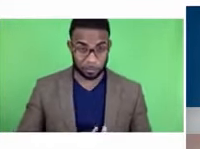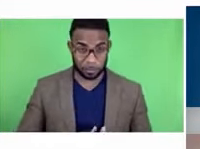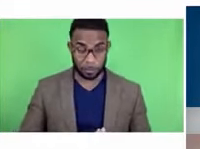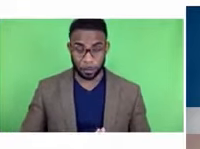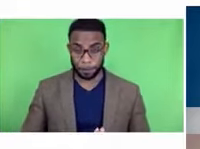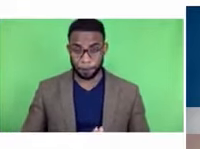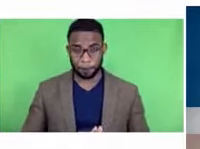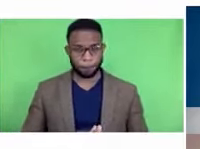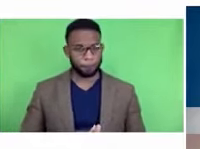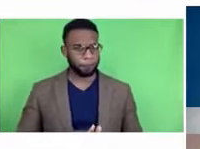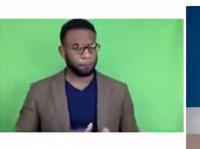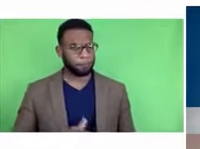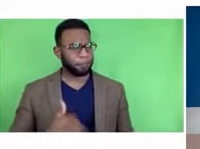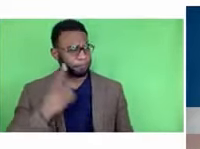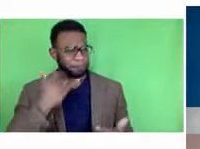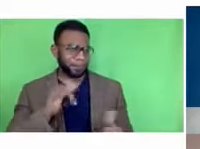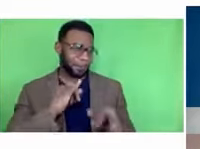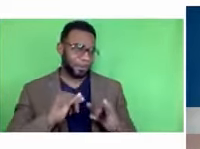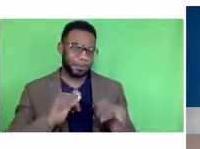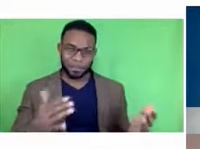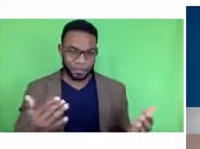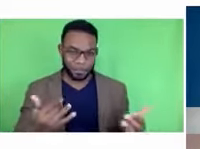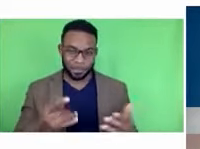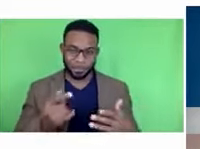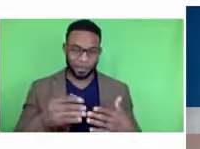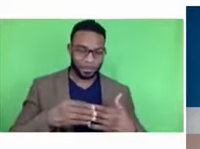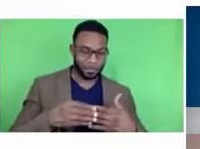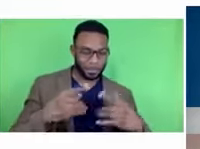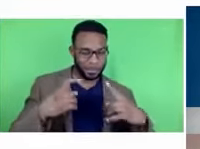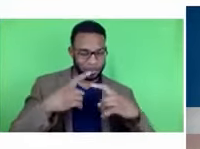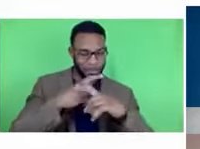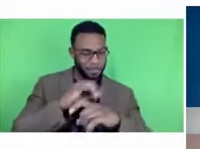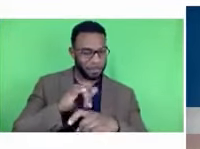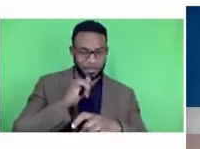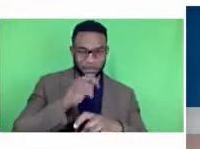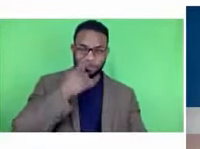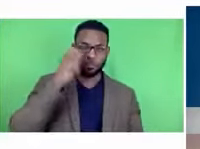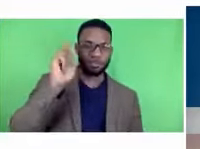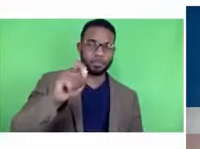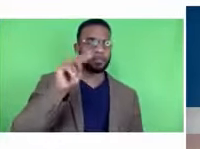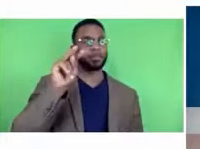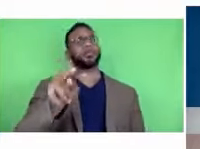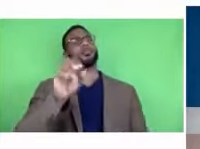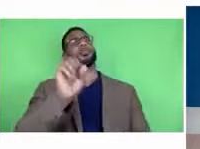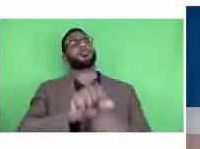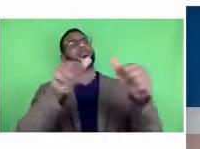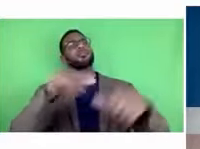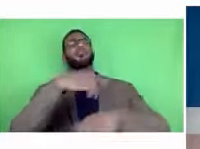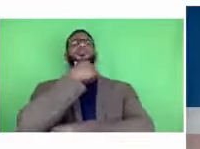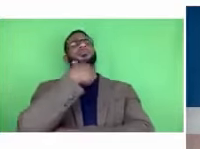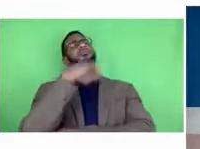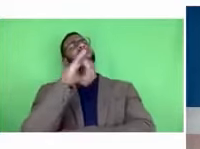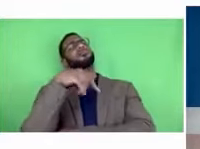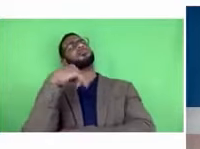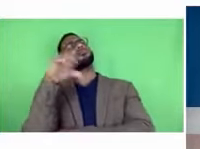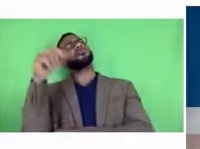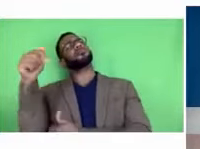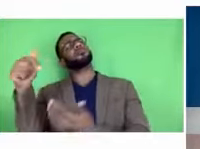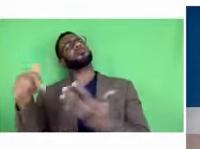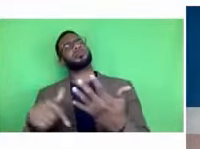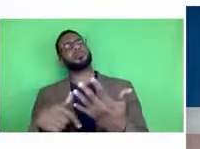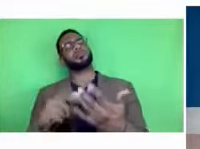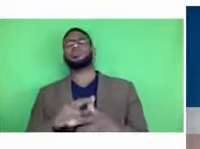conversation in an interview? I think it's a little bit more complicated than that. It's not just a matter of looking at a job posting and saying, I can do this, I can do that, and